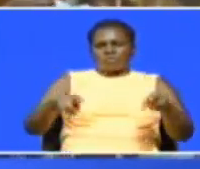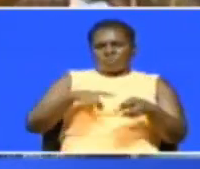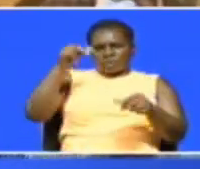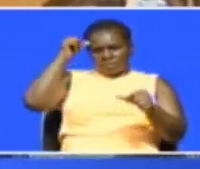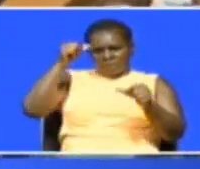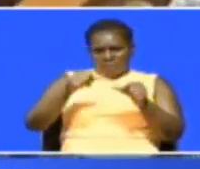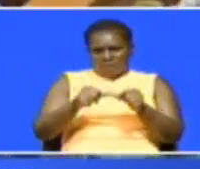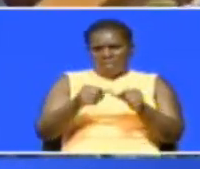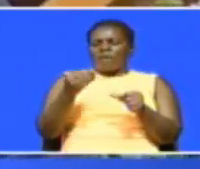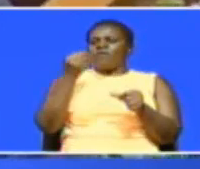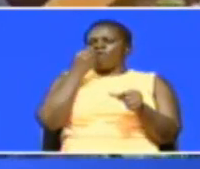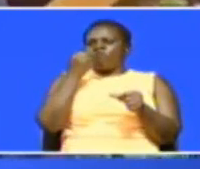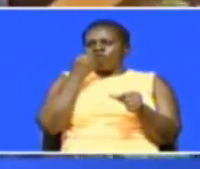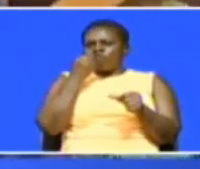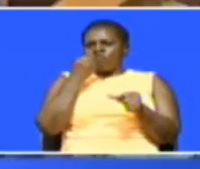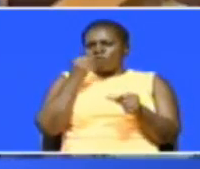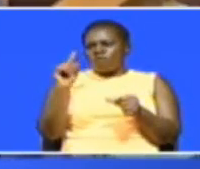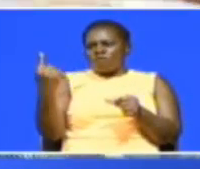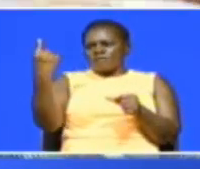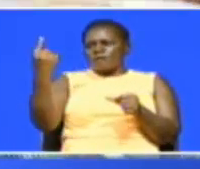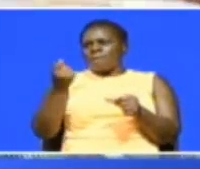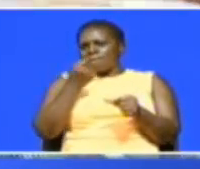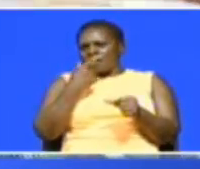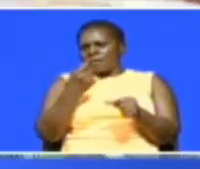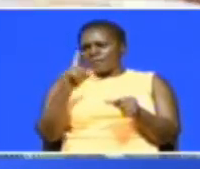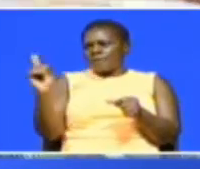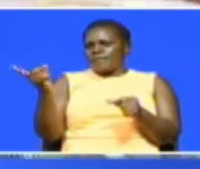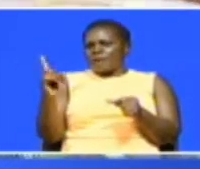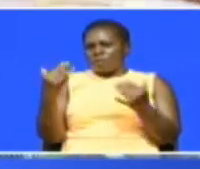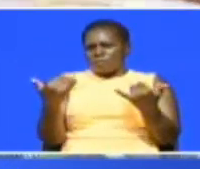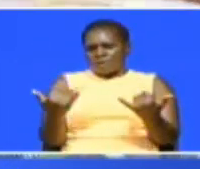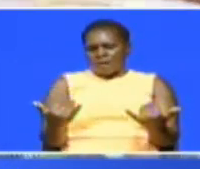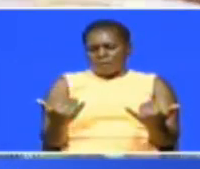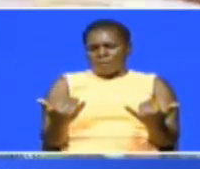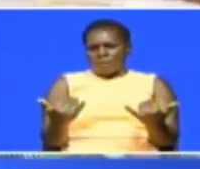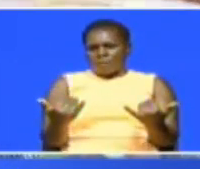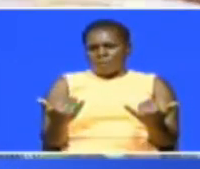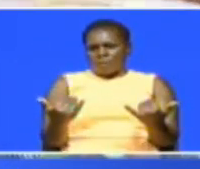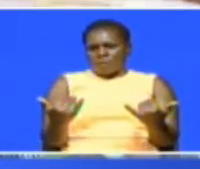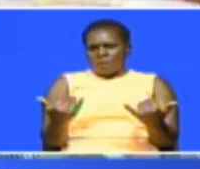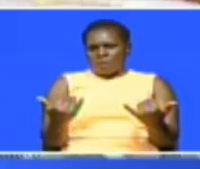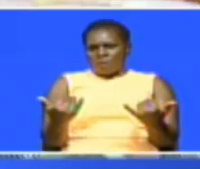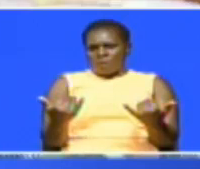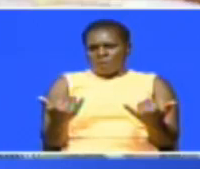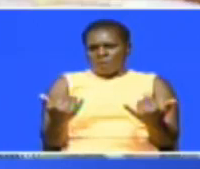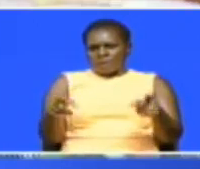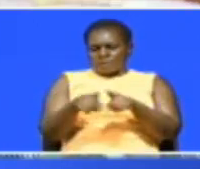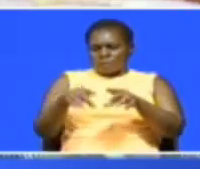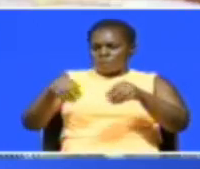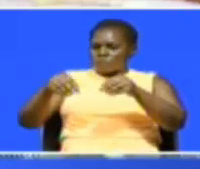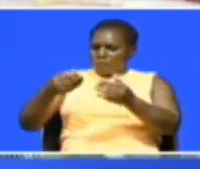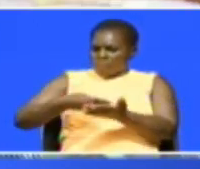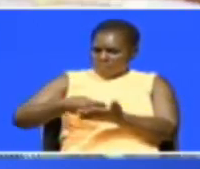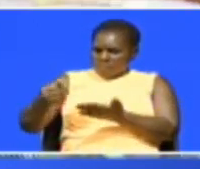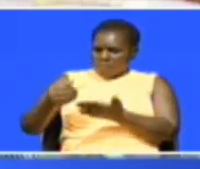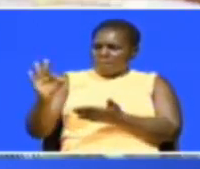Remember, food is the first medicine. If you are in Nairobi now, because you'll buy soil and you'll buy manure, and obviously you'll buy